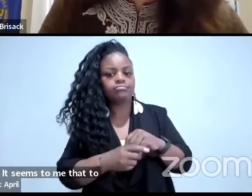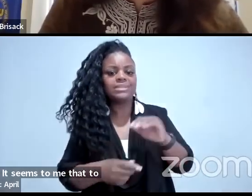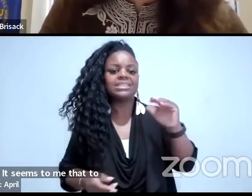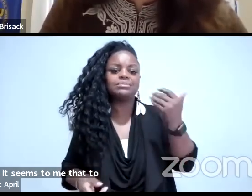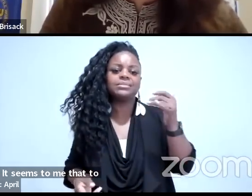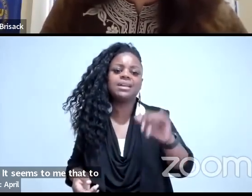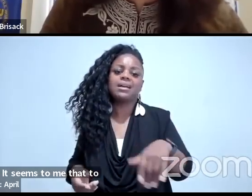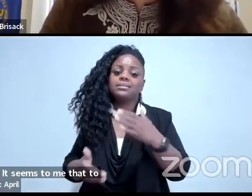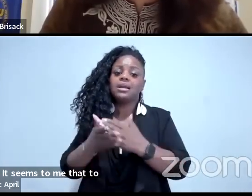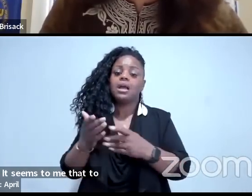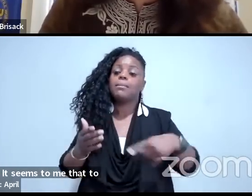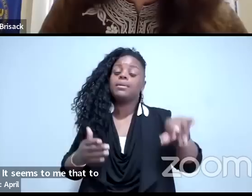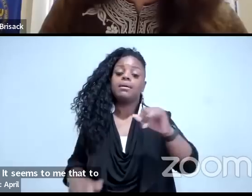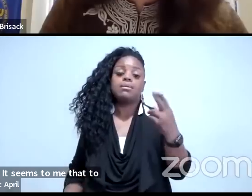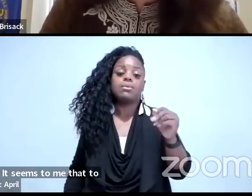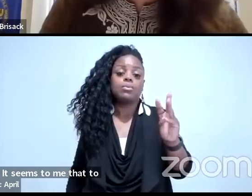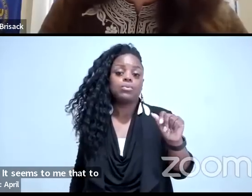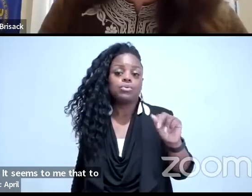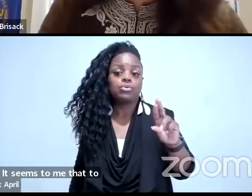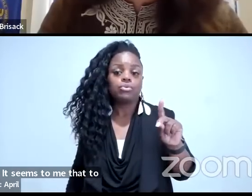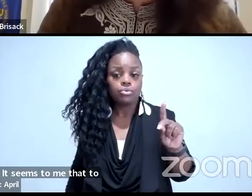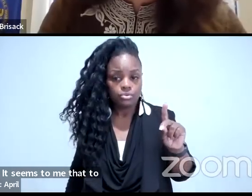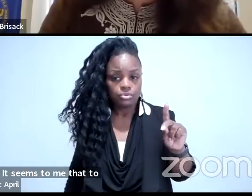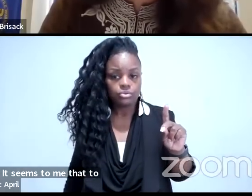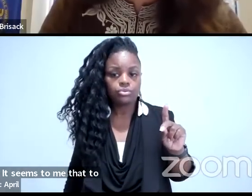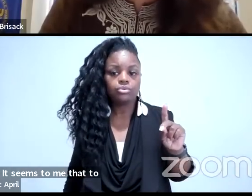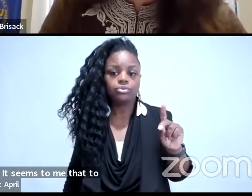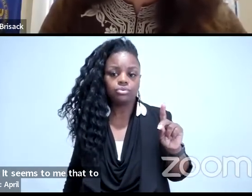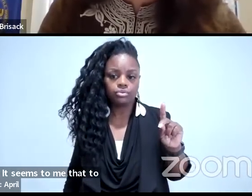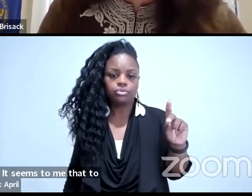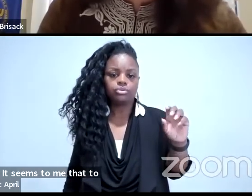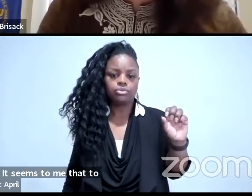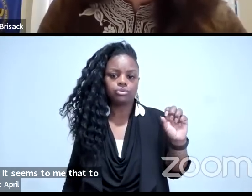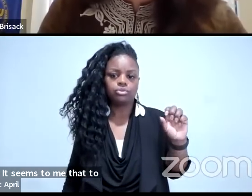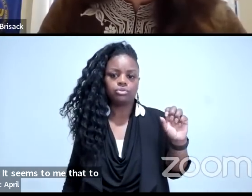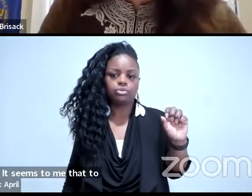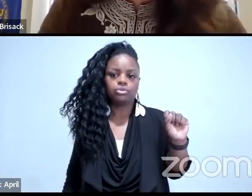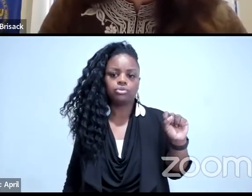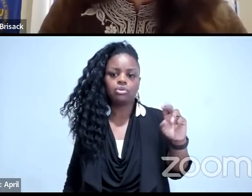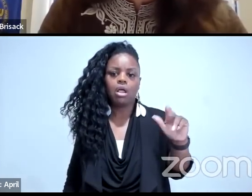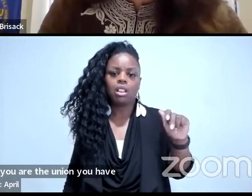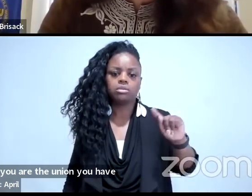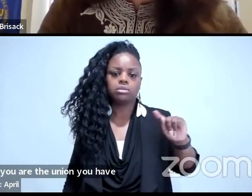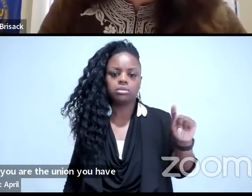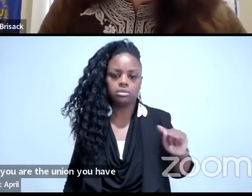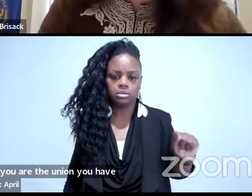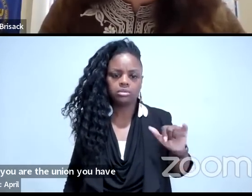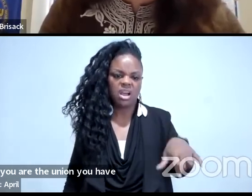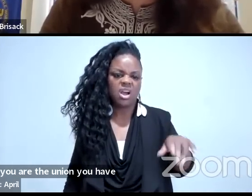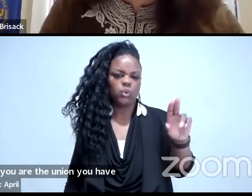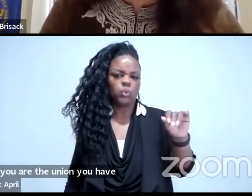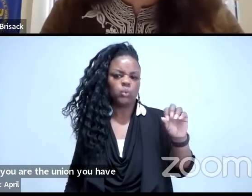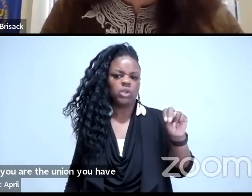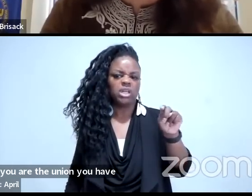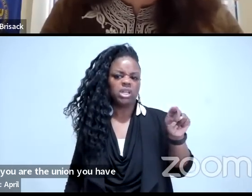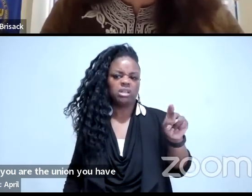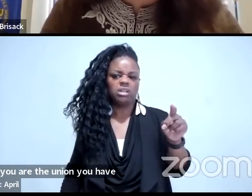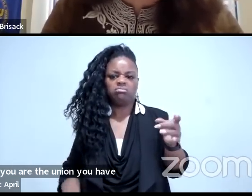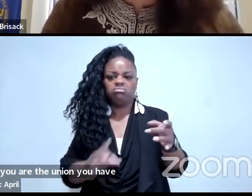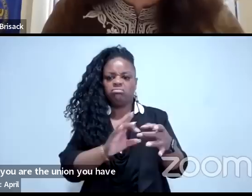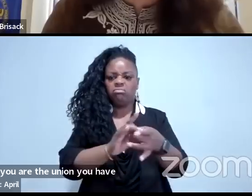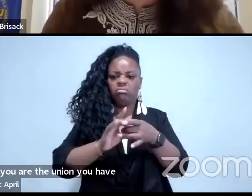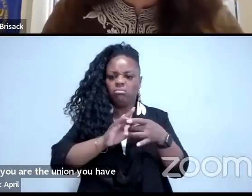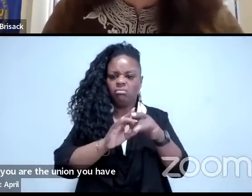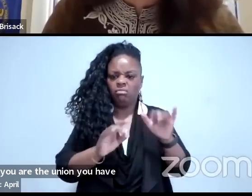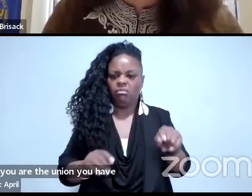at some point have to do what unions have had to do under those circumstances, which is strike or